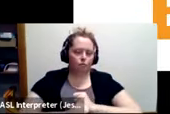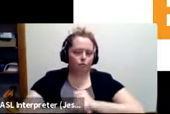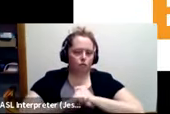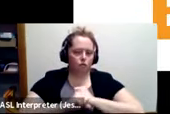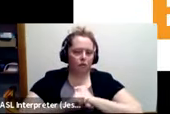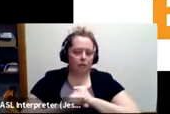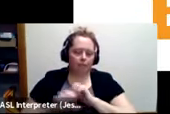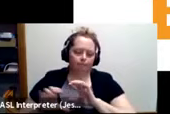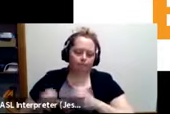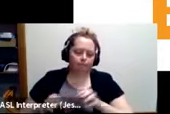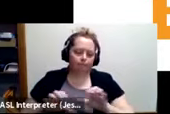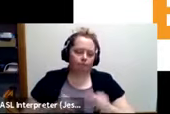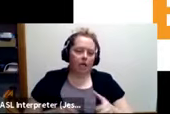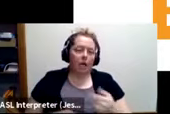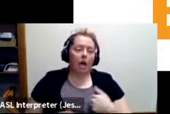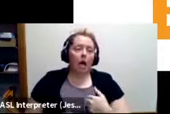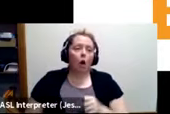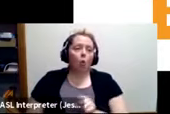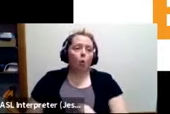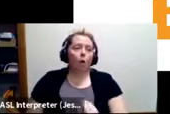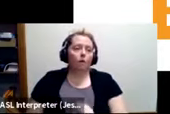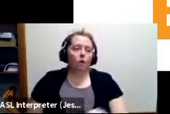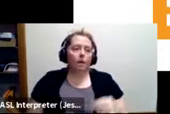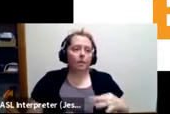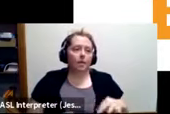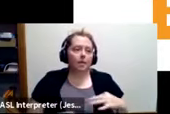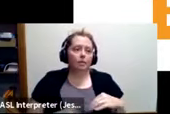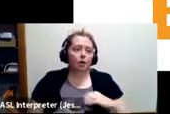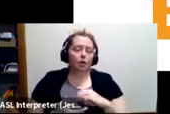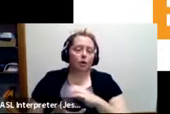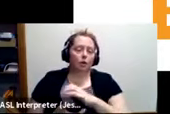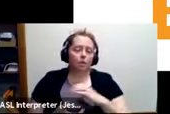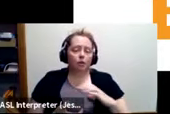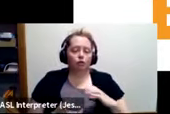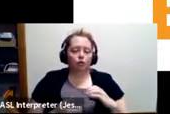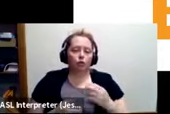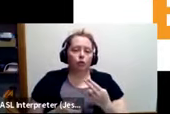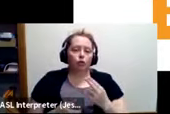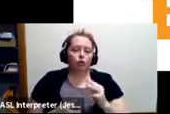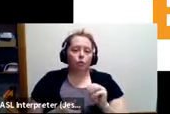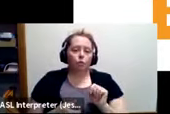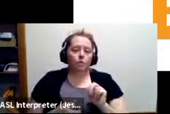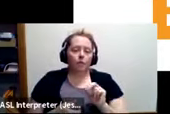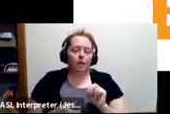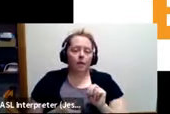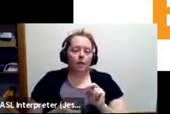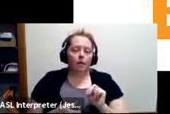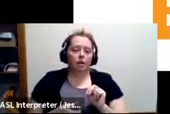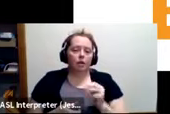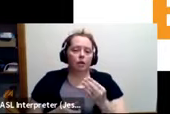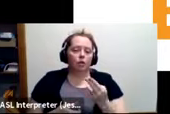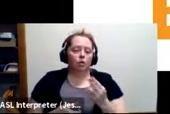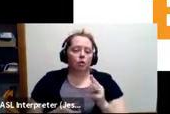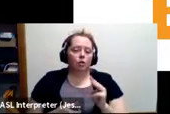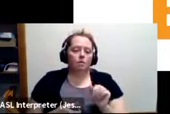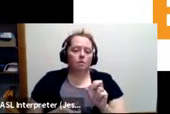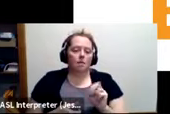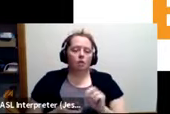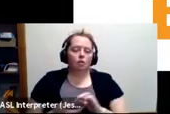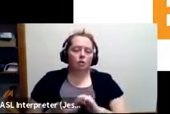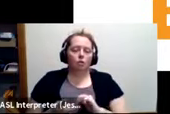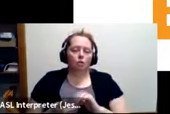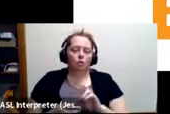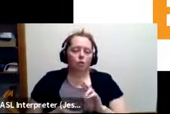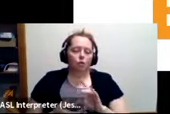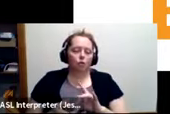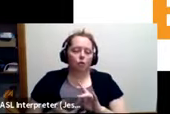So I work for the Pittsburgh Commission on Human Relations, and what we do inside the city of Pittsburgh is law